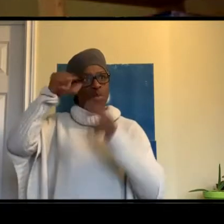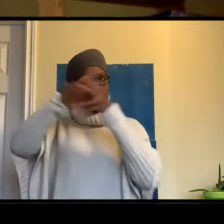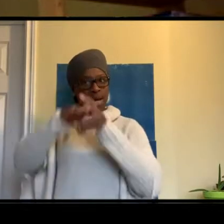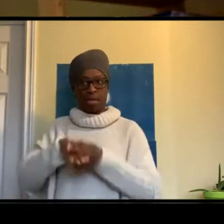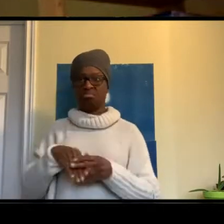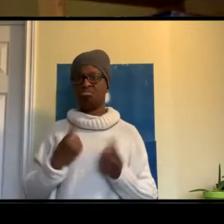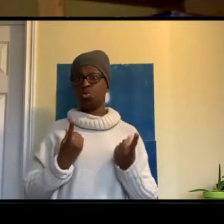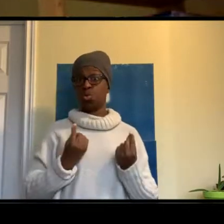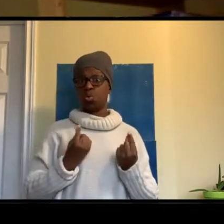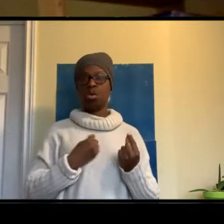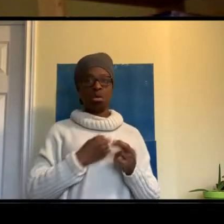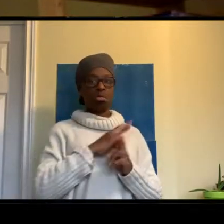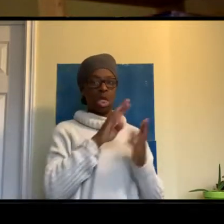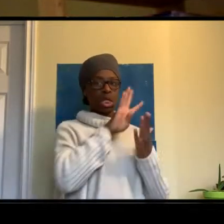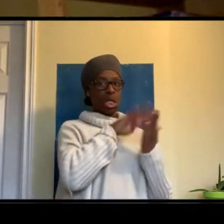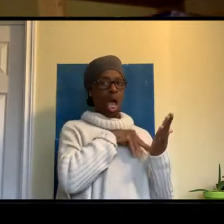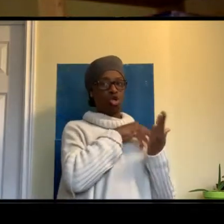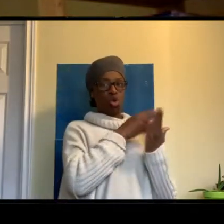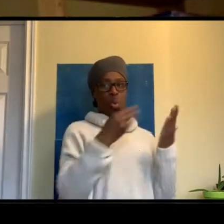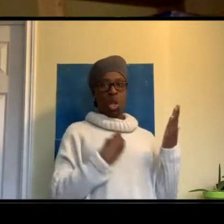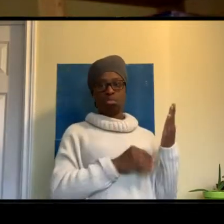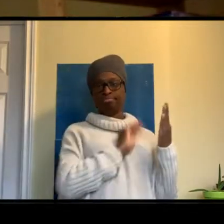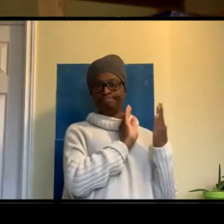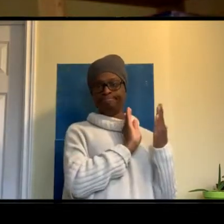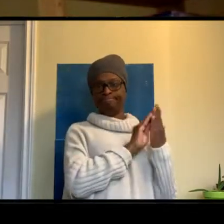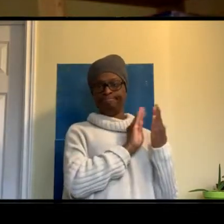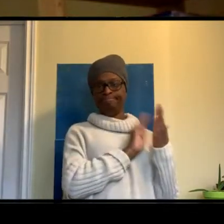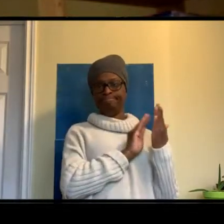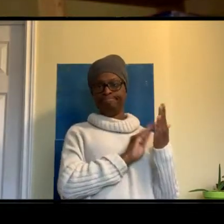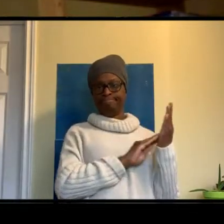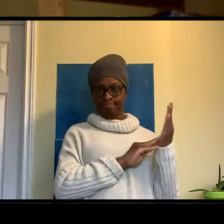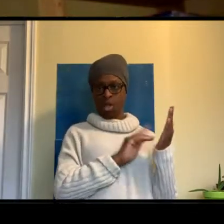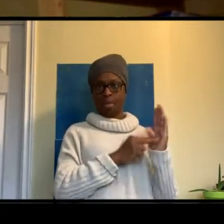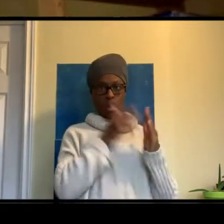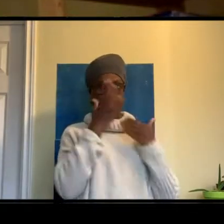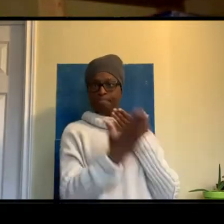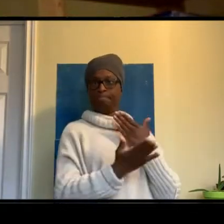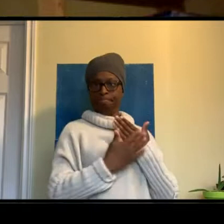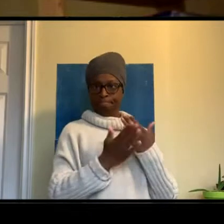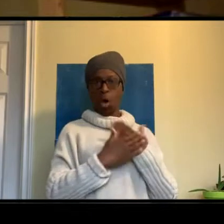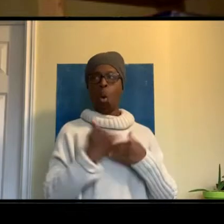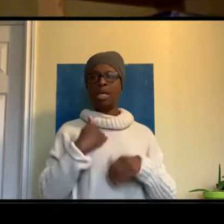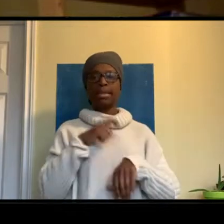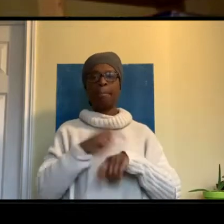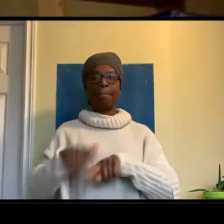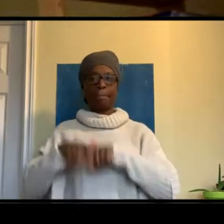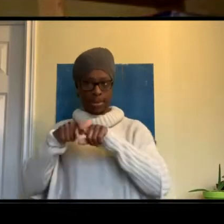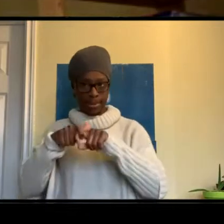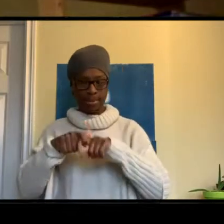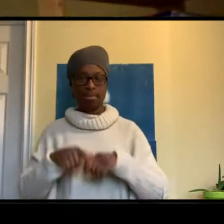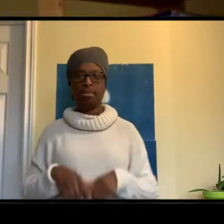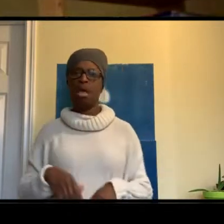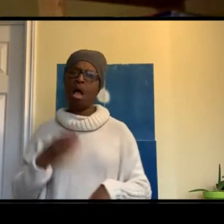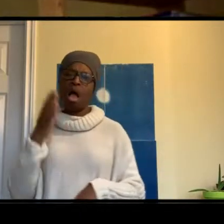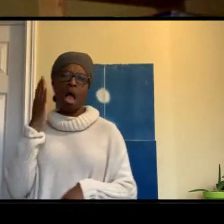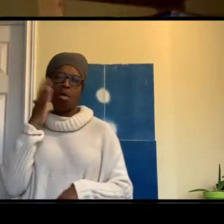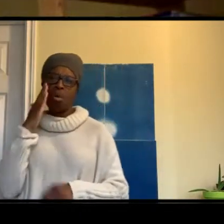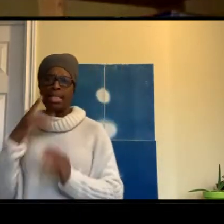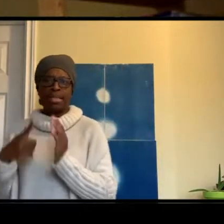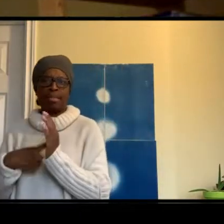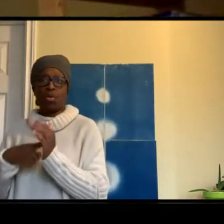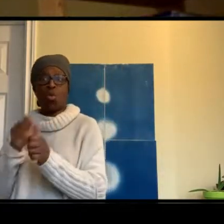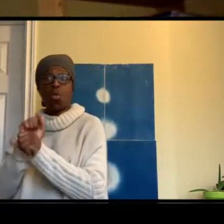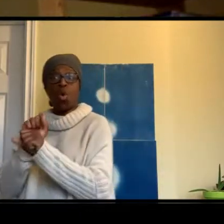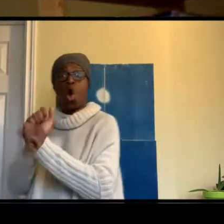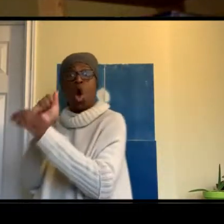of the setting of working in an office or a retail store, wherever it is, you're working for somebody else and you're working with a group of people, your manager, your supervisor